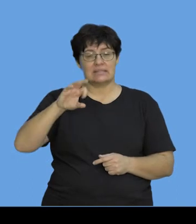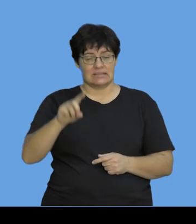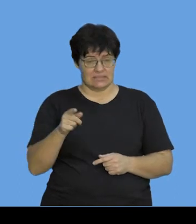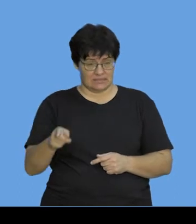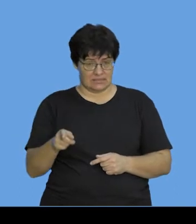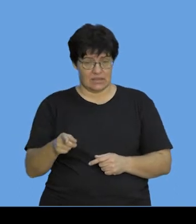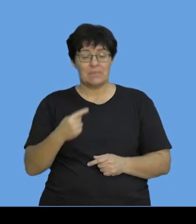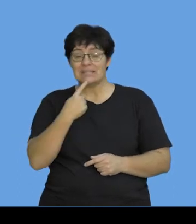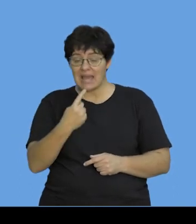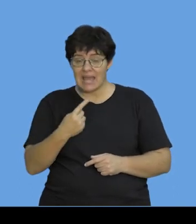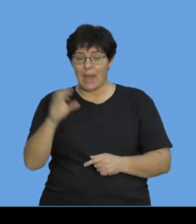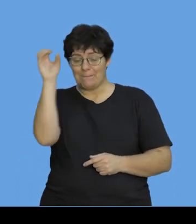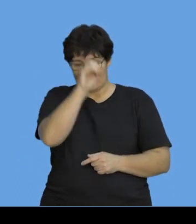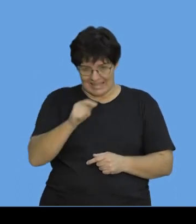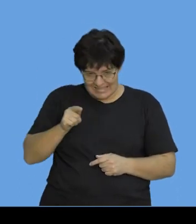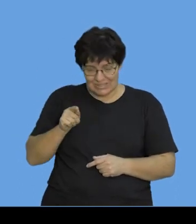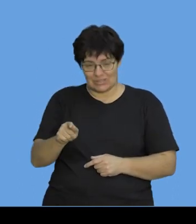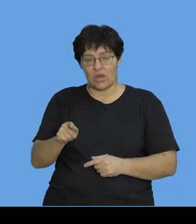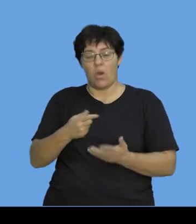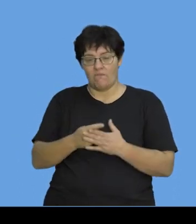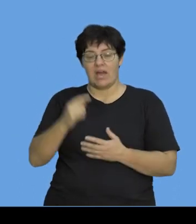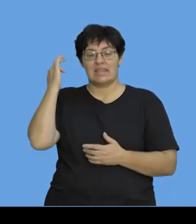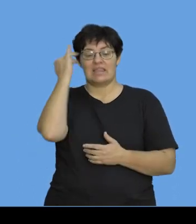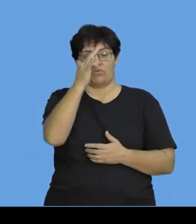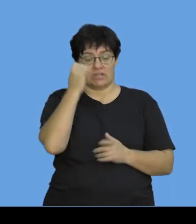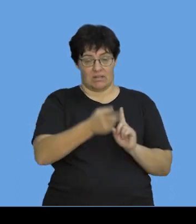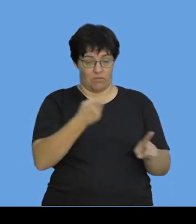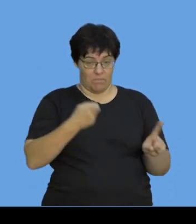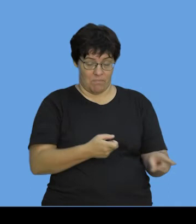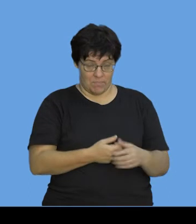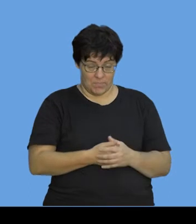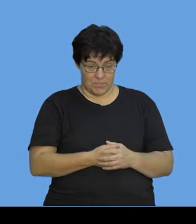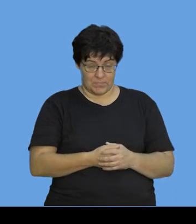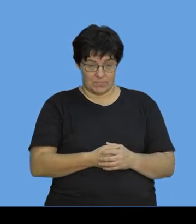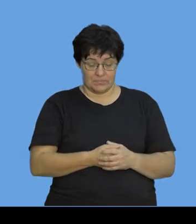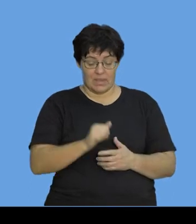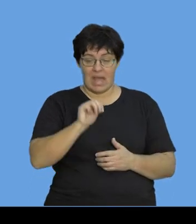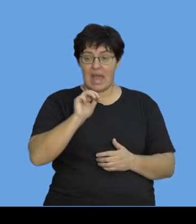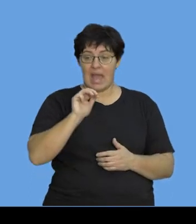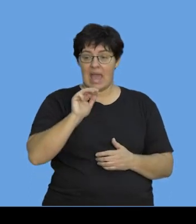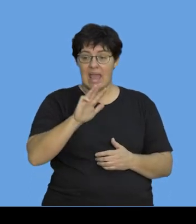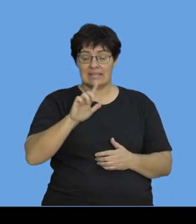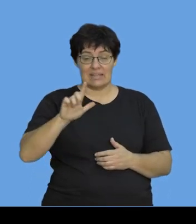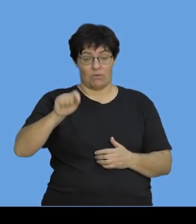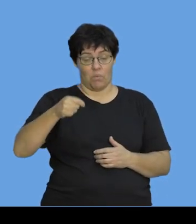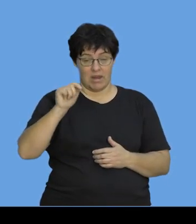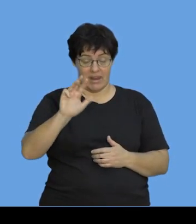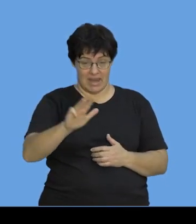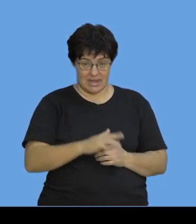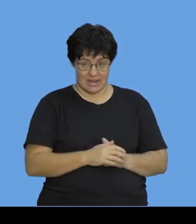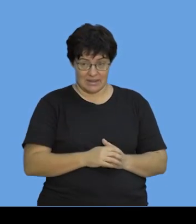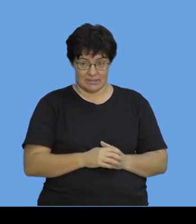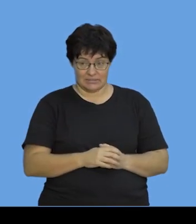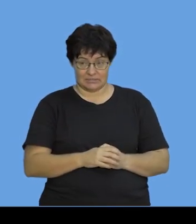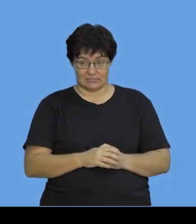as a percentage of the theoretical yield, okay? So this is 87.9, okay? So if we go back